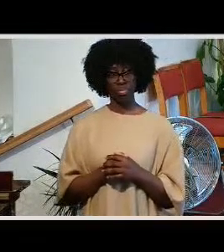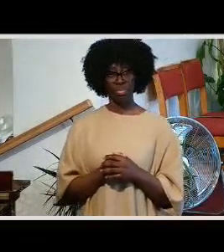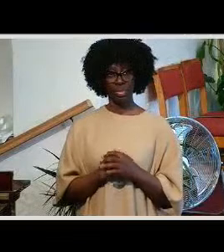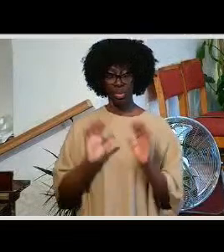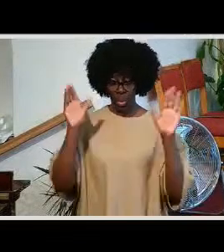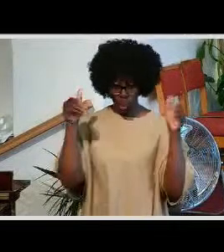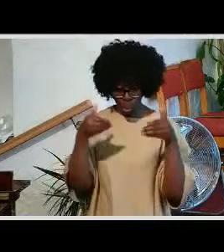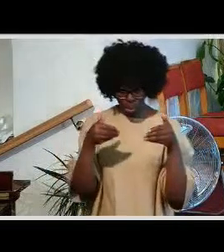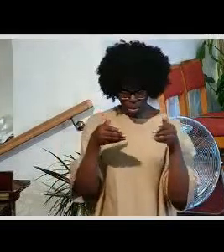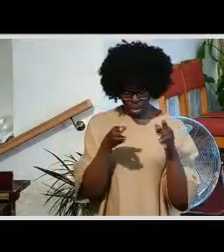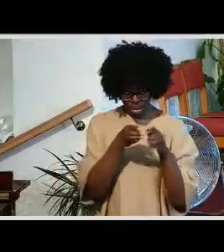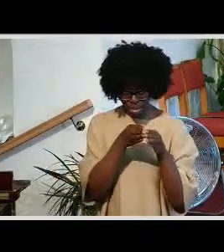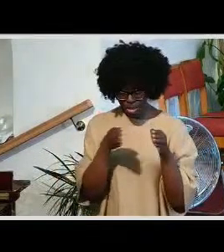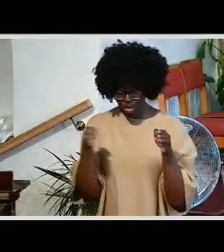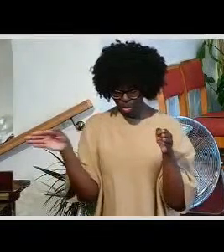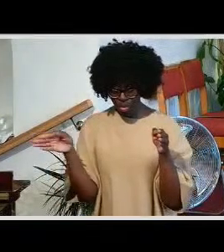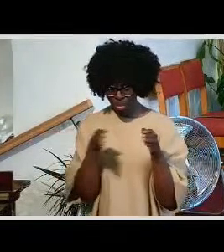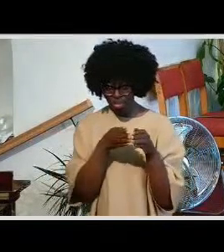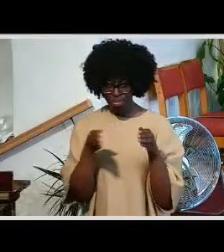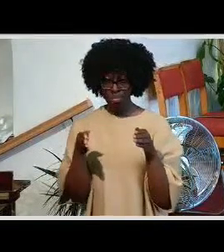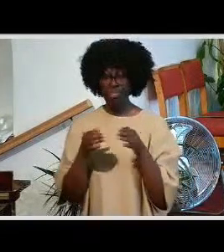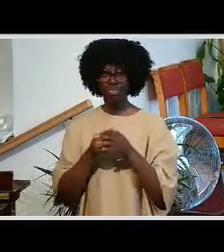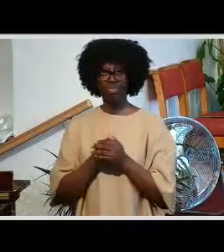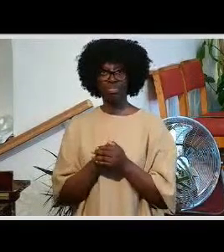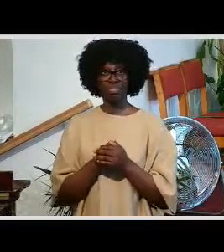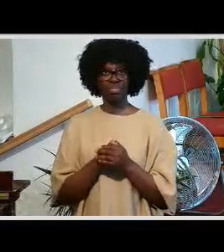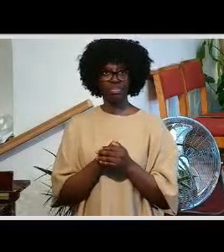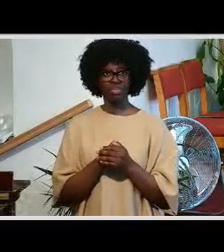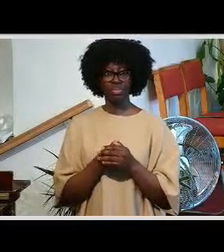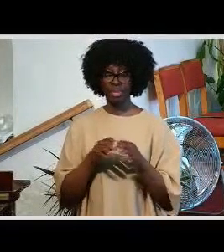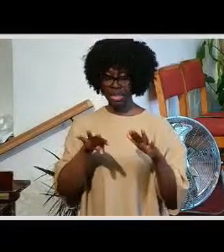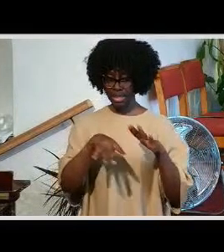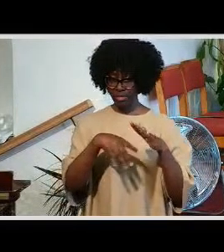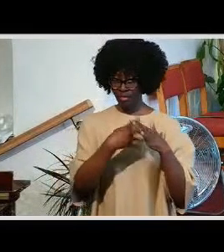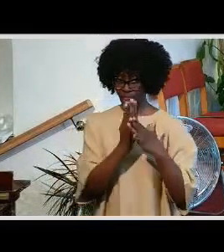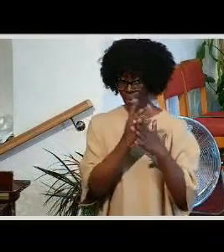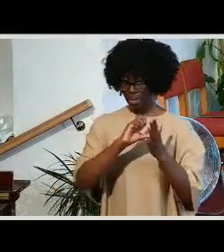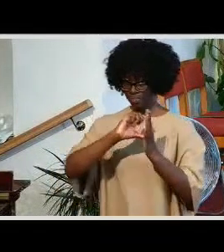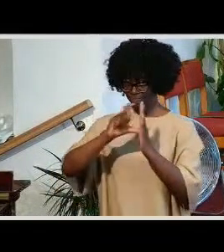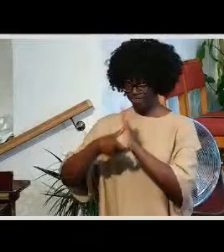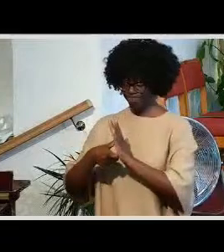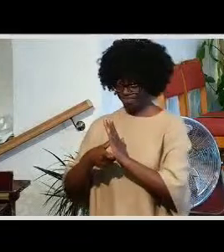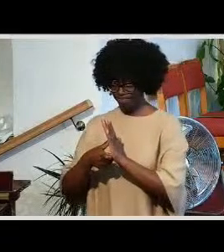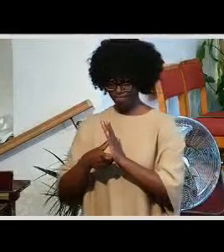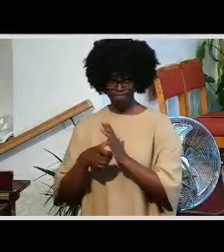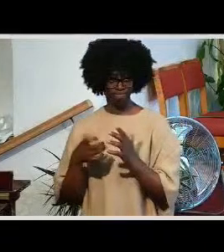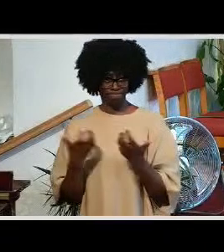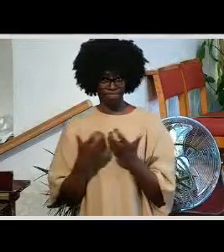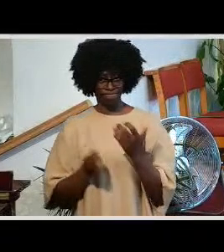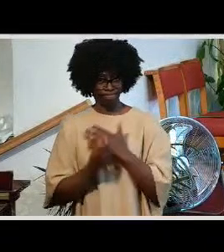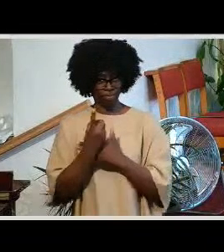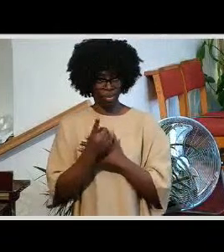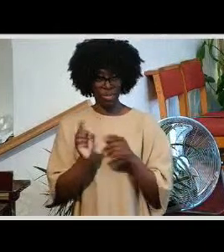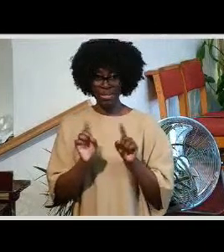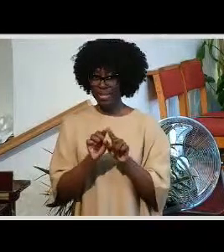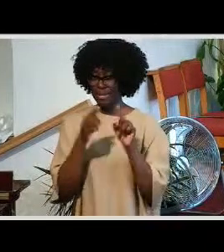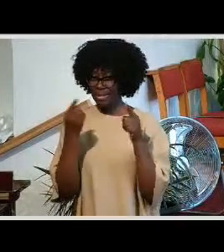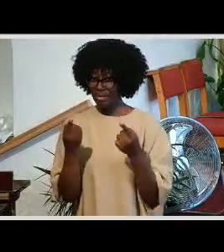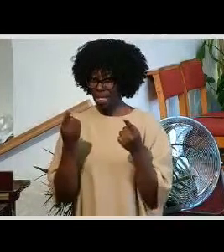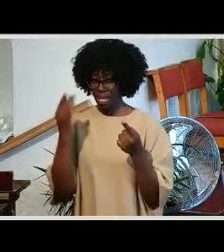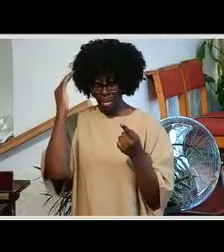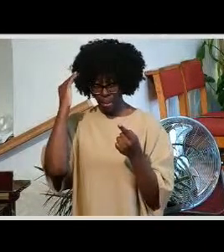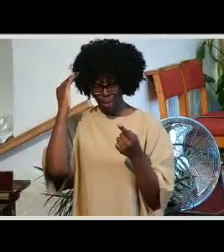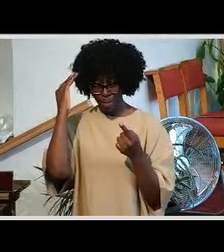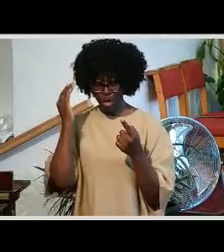spectrum disorder, ASD, is a developmental disability caused by differences in the brain, and this is differences